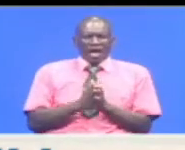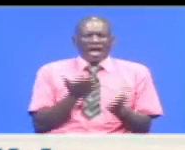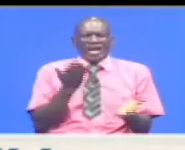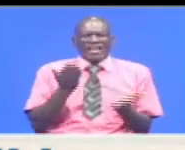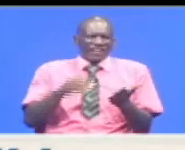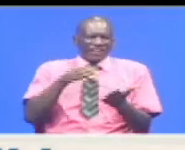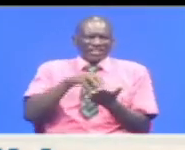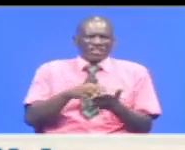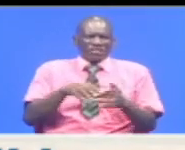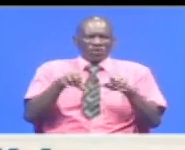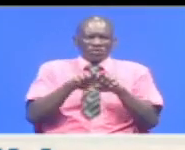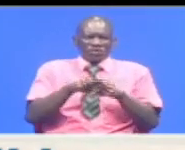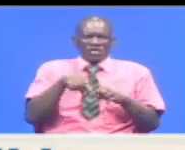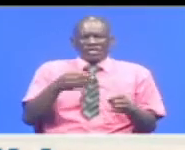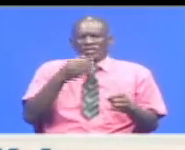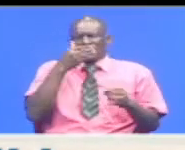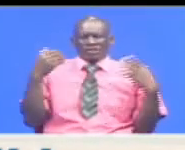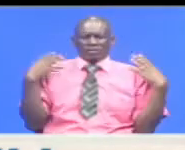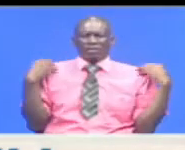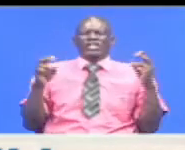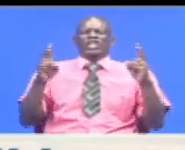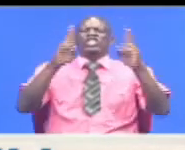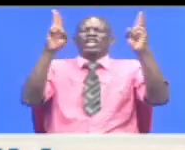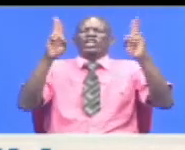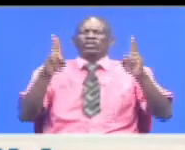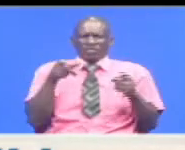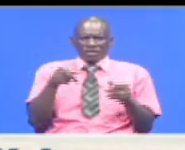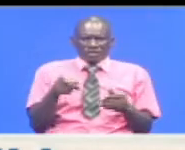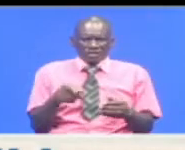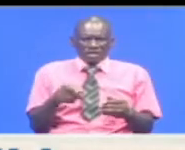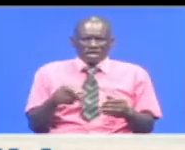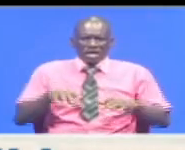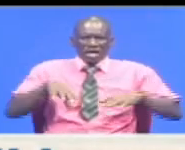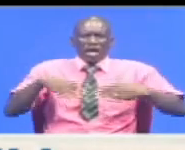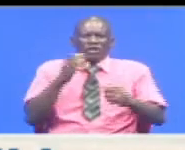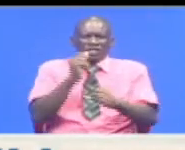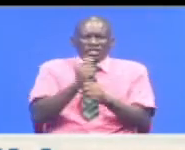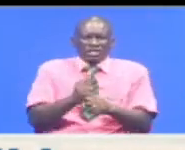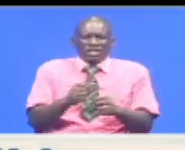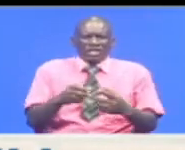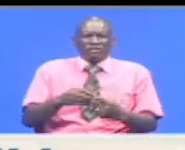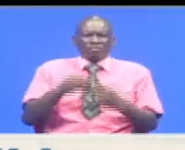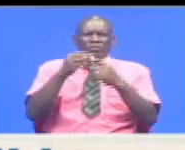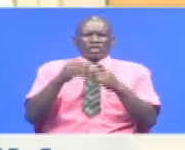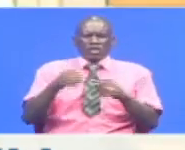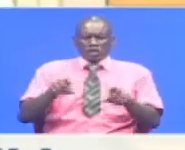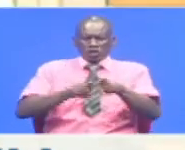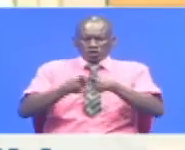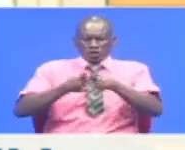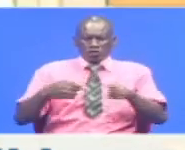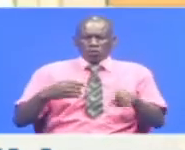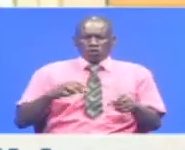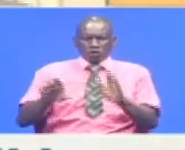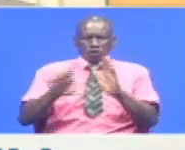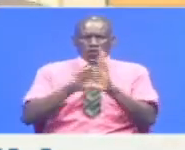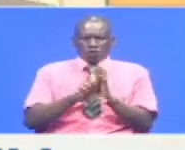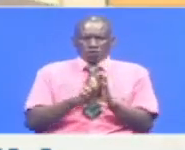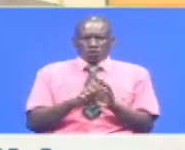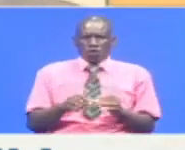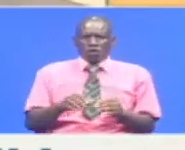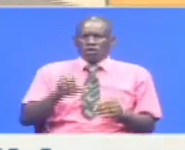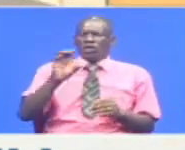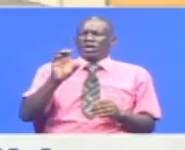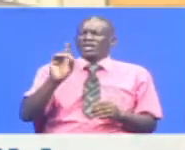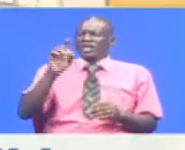is also best practice internationally. That is how they have been done, especially in common law jurisdictions. He has stopped